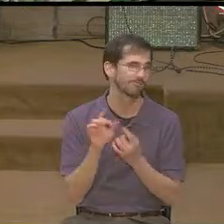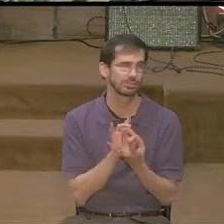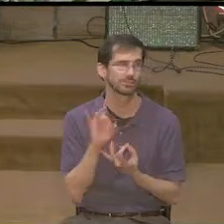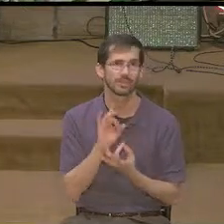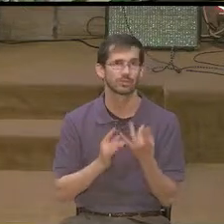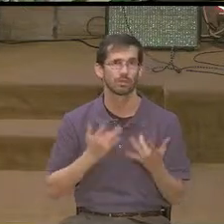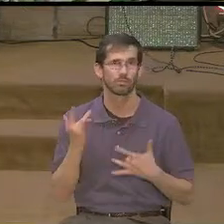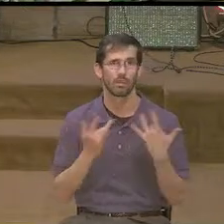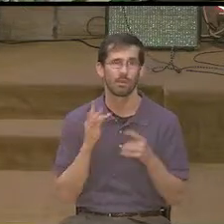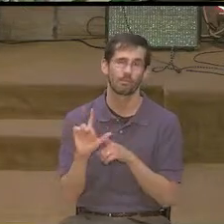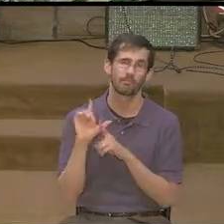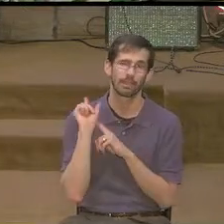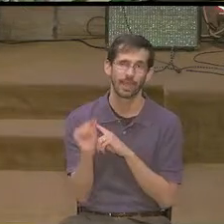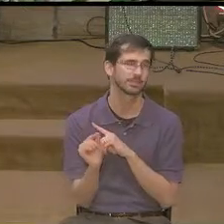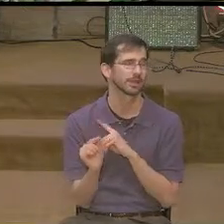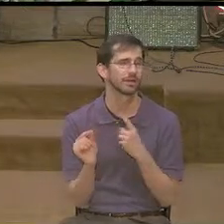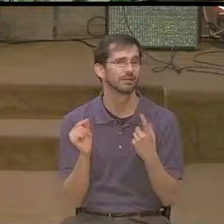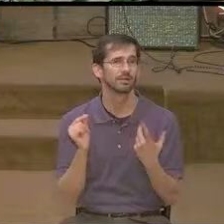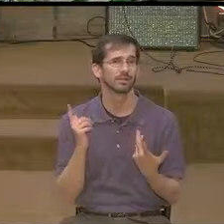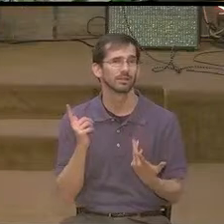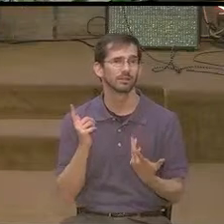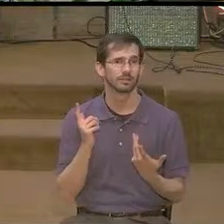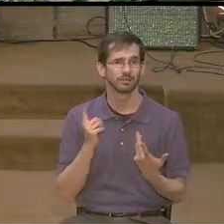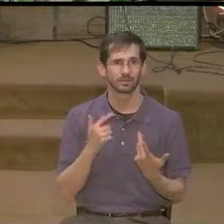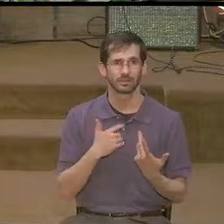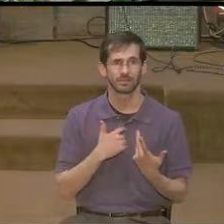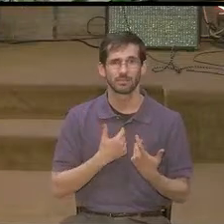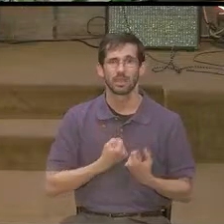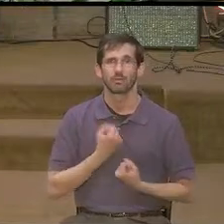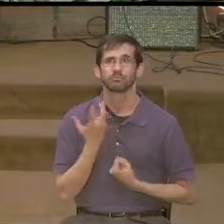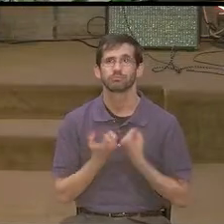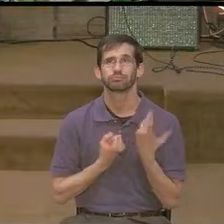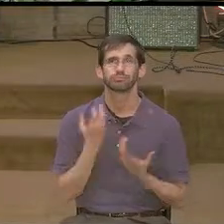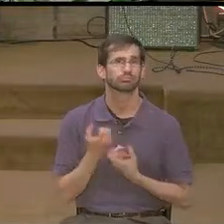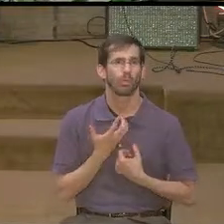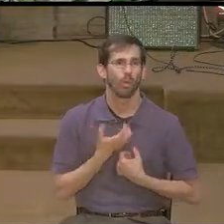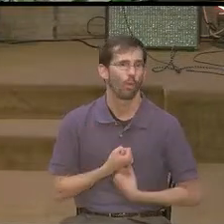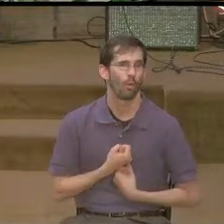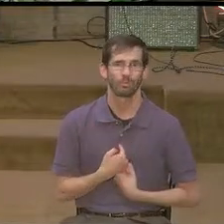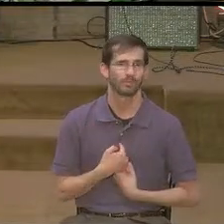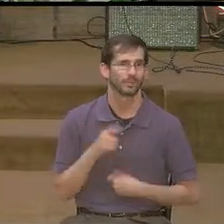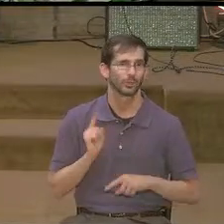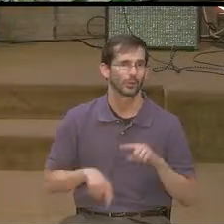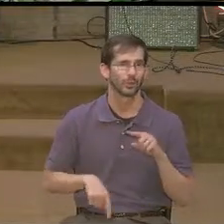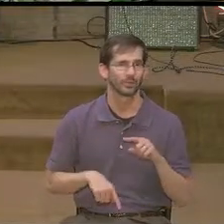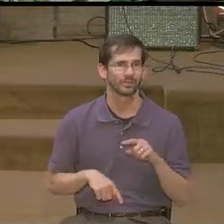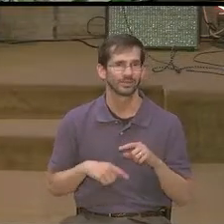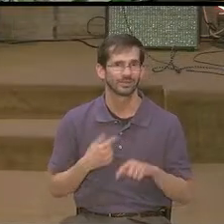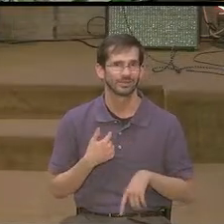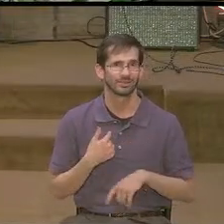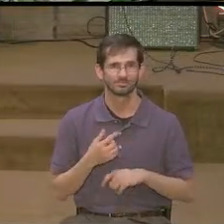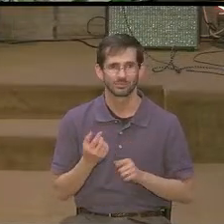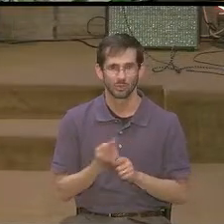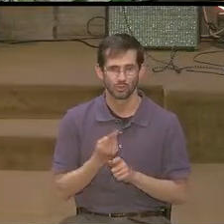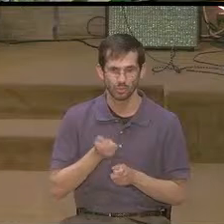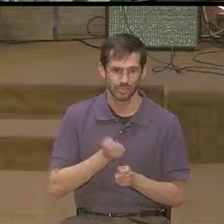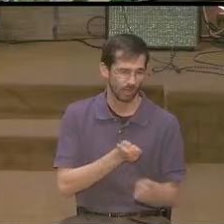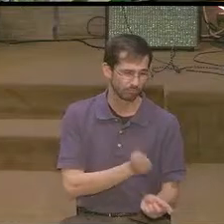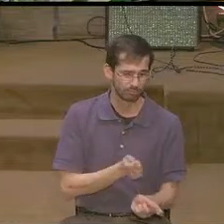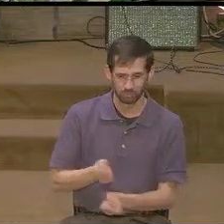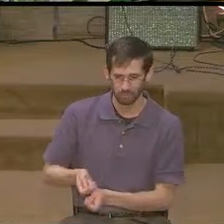I was spiritually blast off. I mean, you couldn't even keep me held down, you know. You couldn't nail me down.